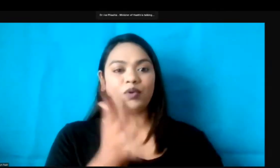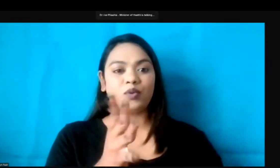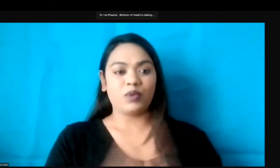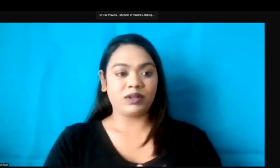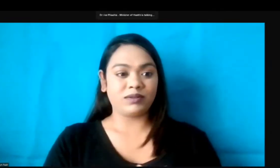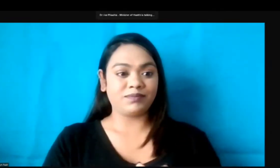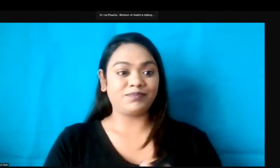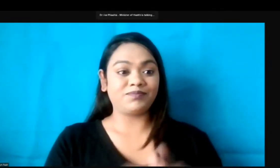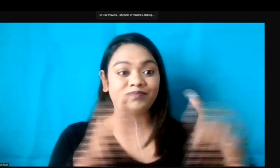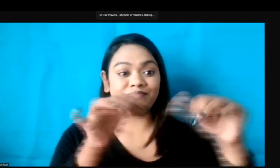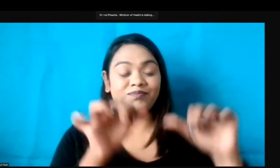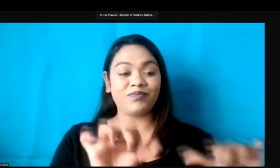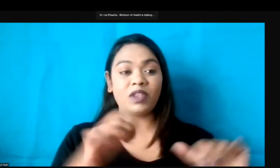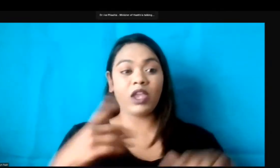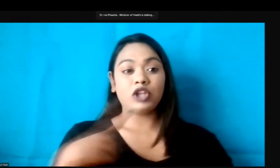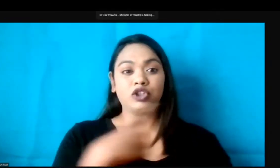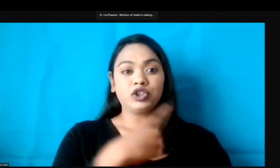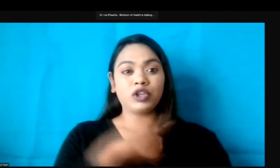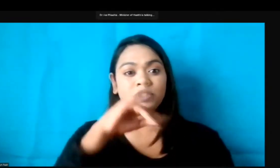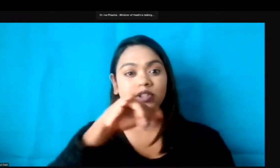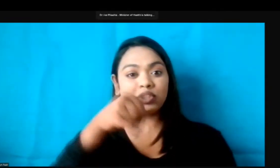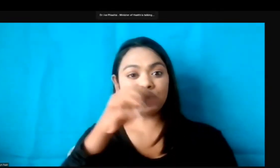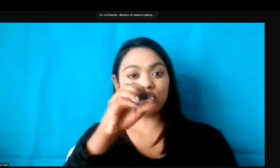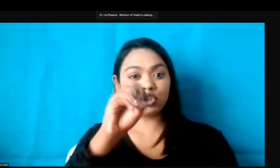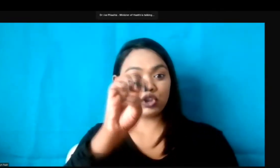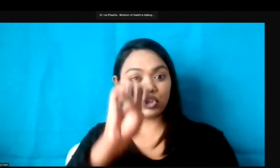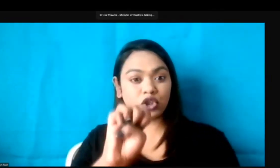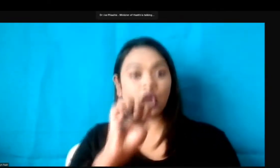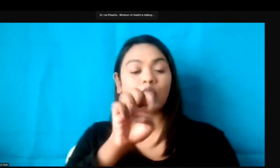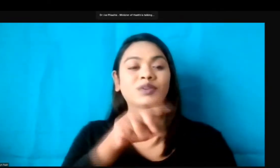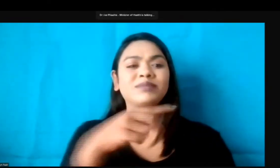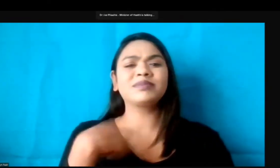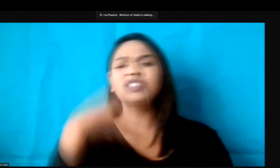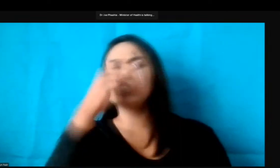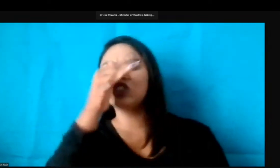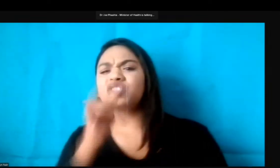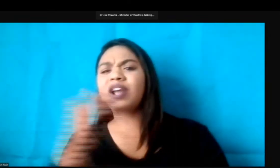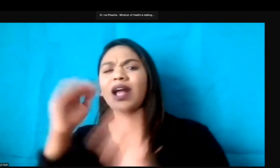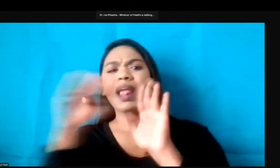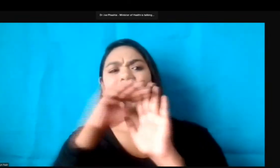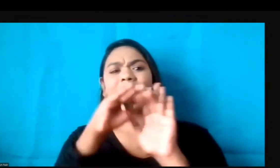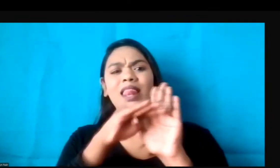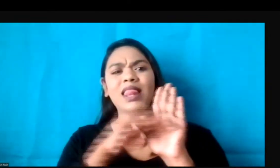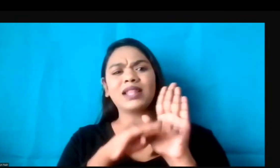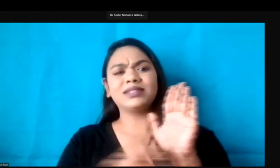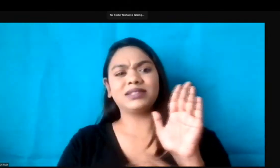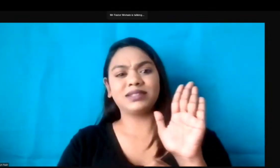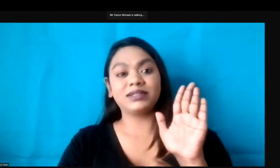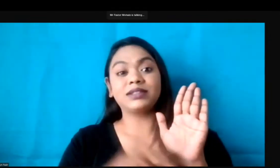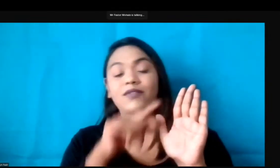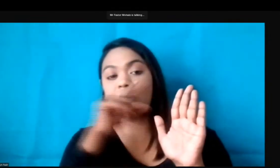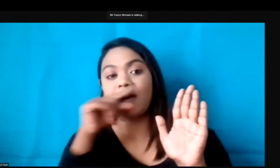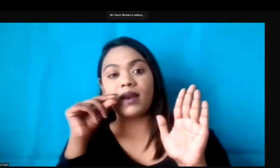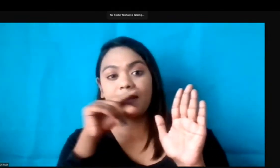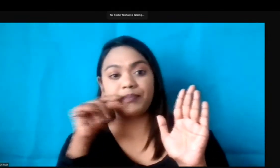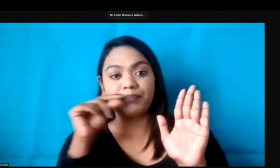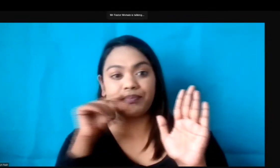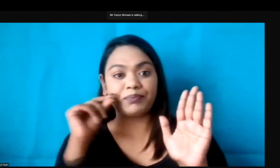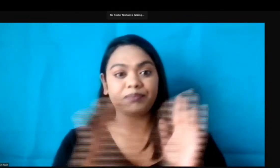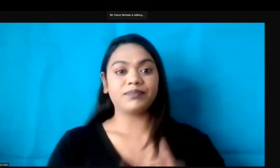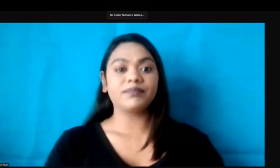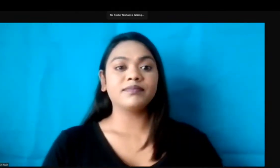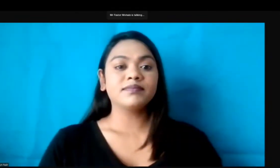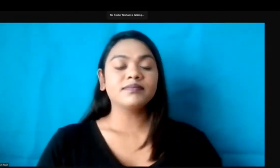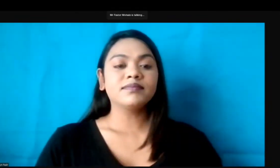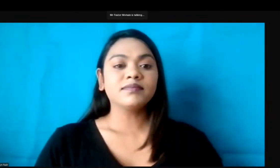Just check that they are not on the attendees and not panelists. Okay, I'm doing that, Minister. Let